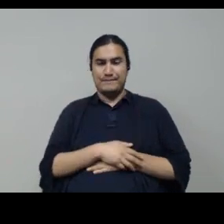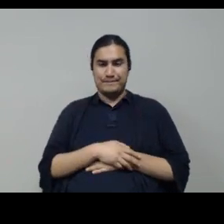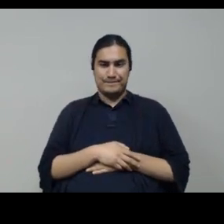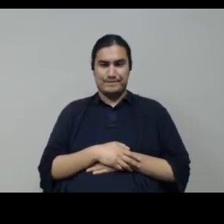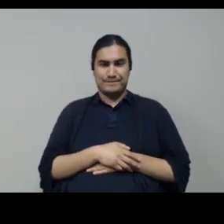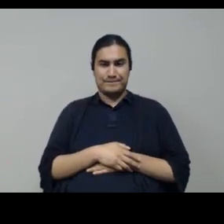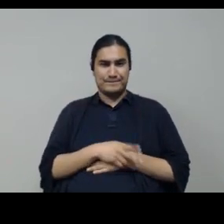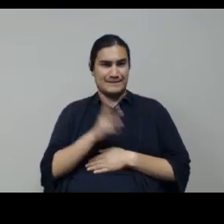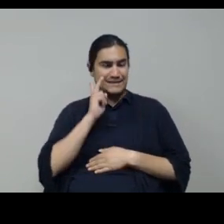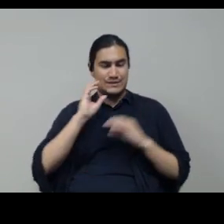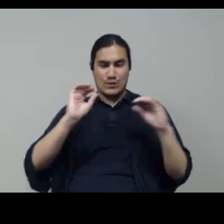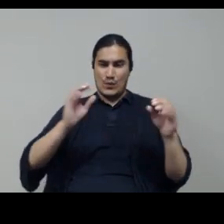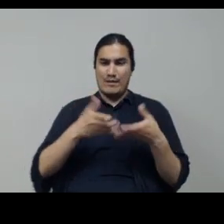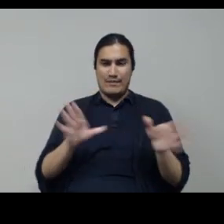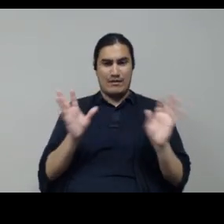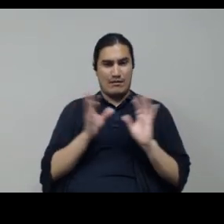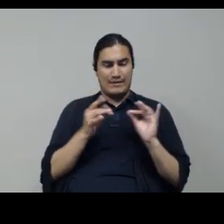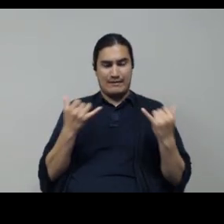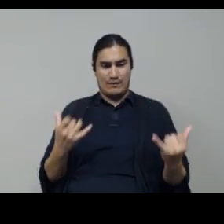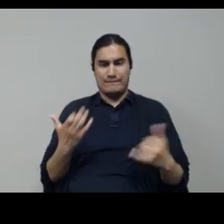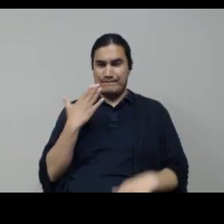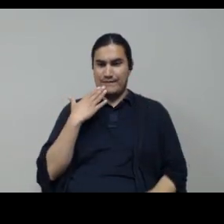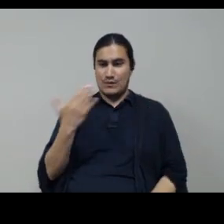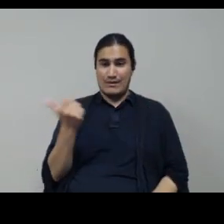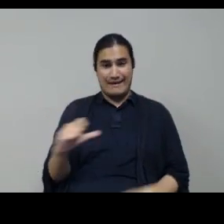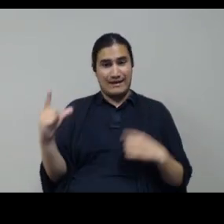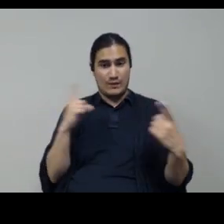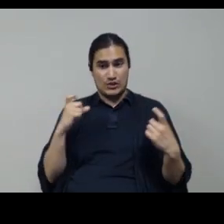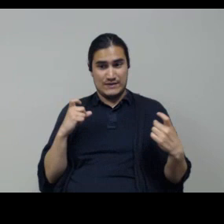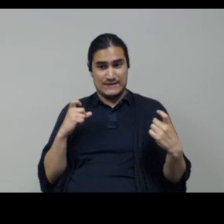Seeing no public comment at this time. Thank you. Do you have any questions?